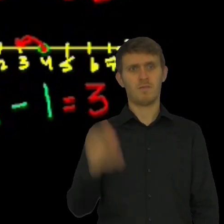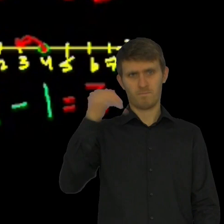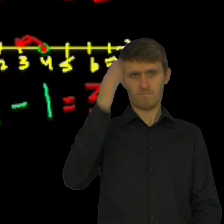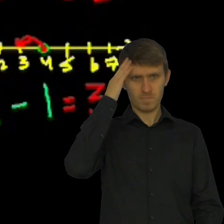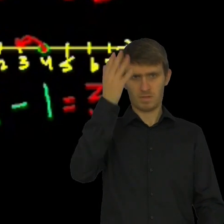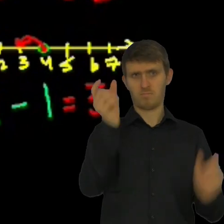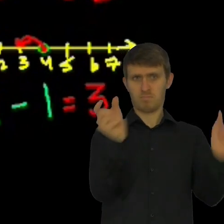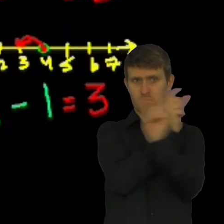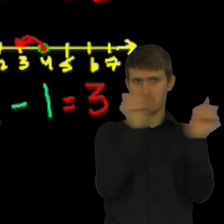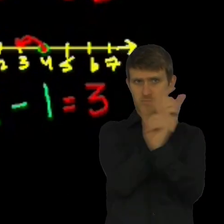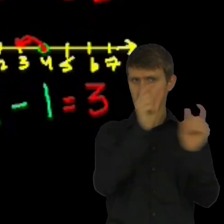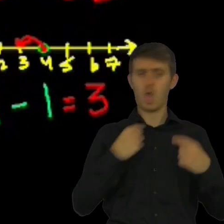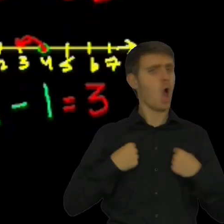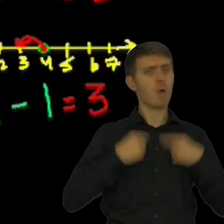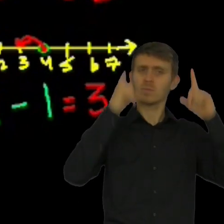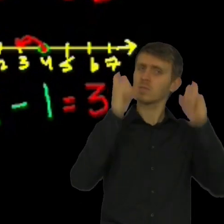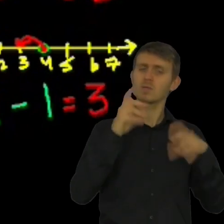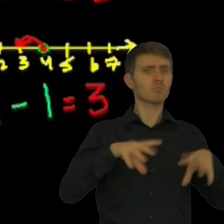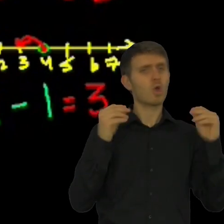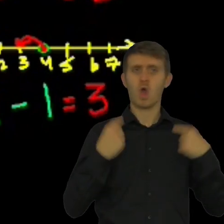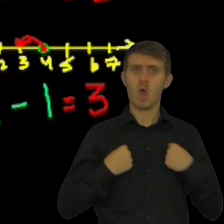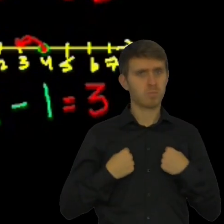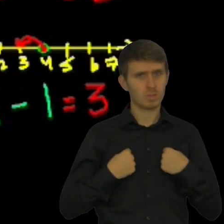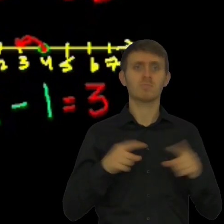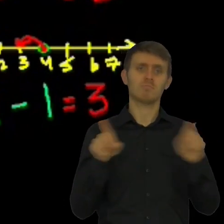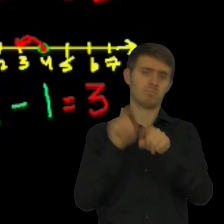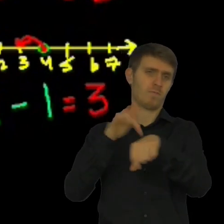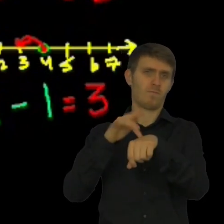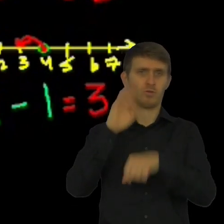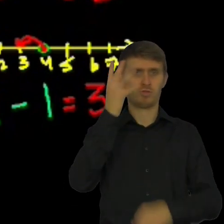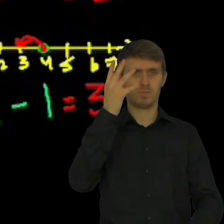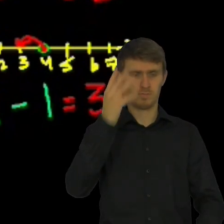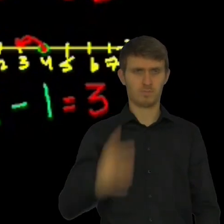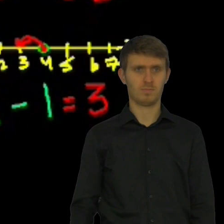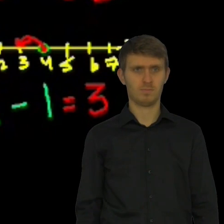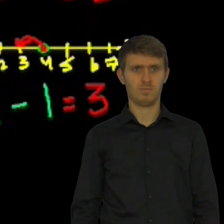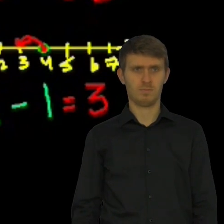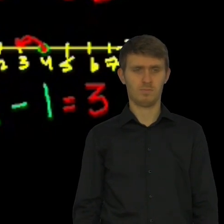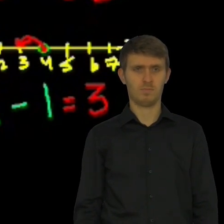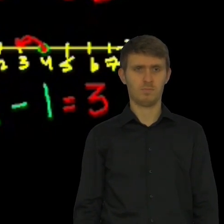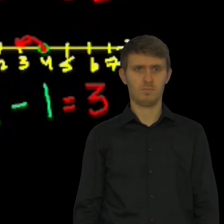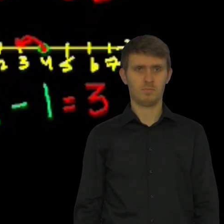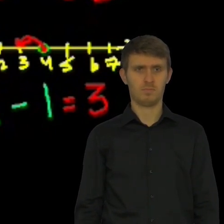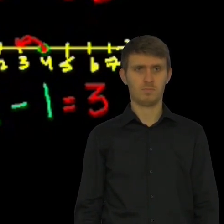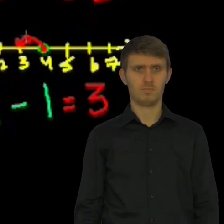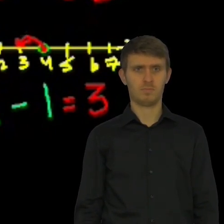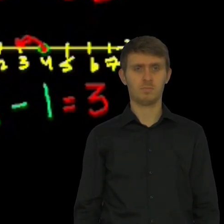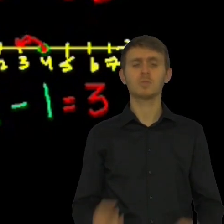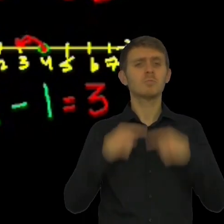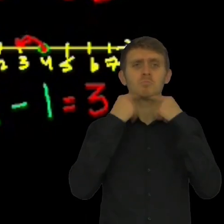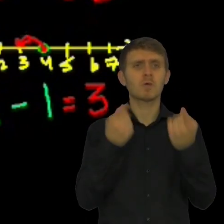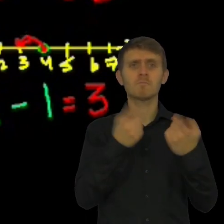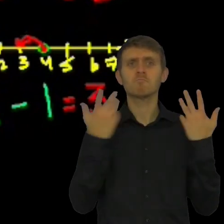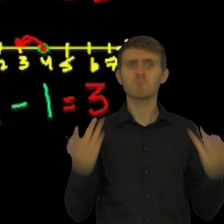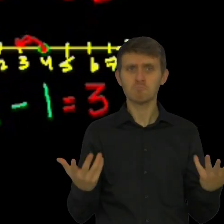switched this either way both of those are equal to four what do you see here well there's there's a bunch of things I've written here and and they all kind